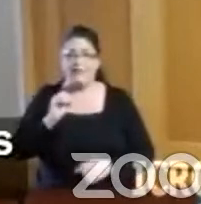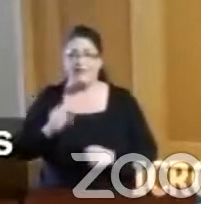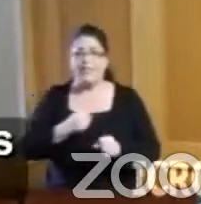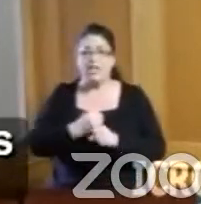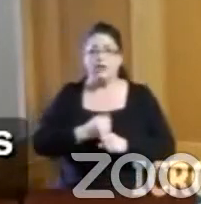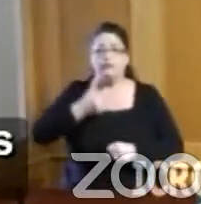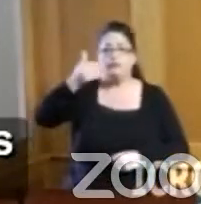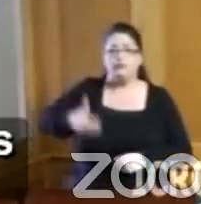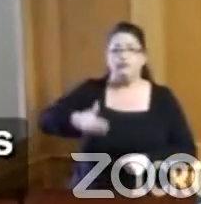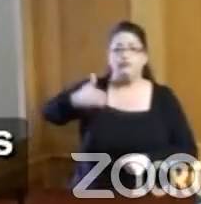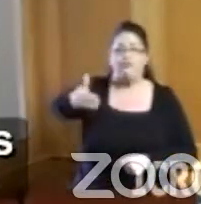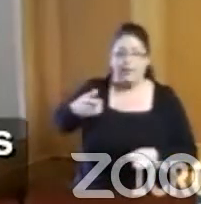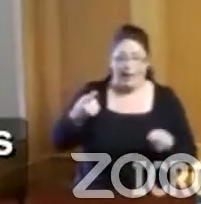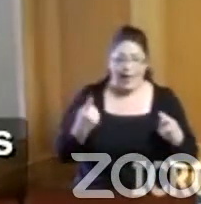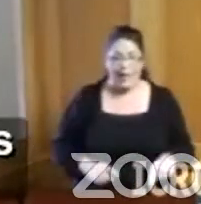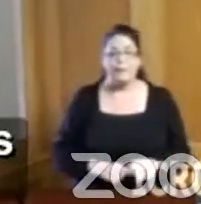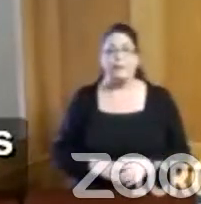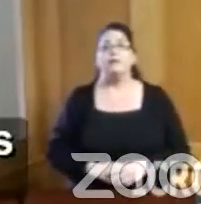had. The